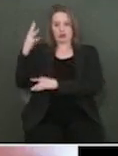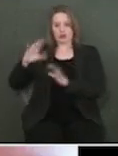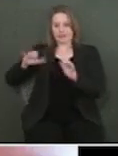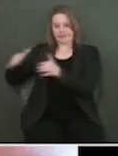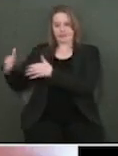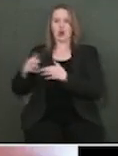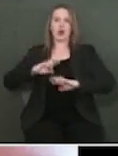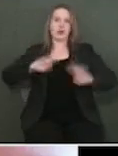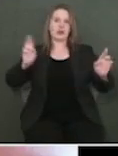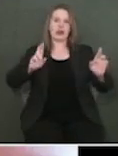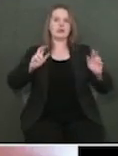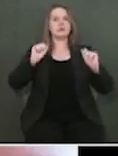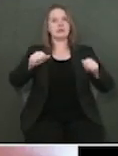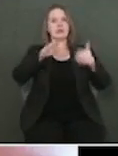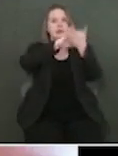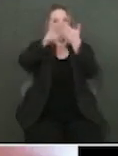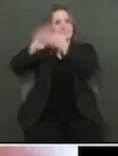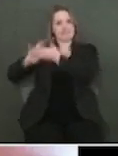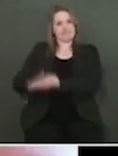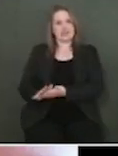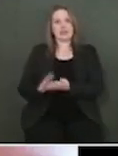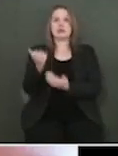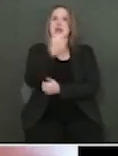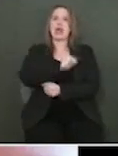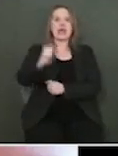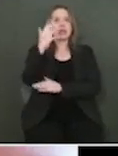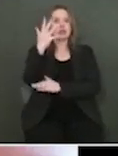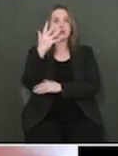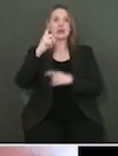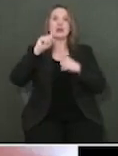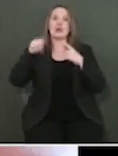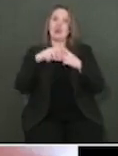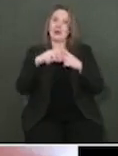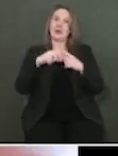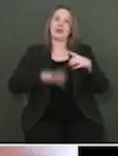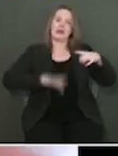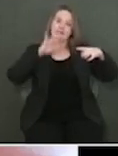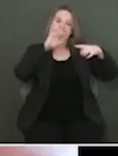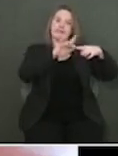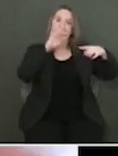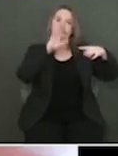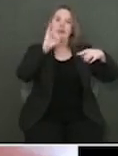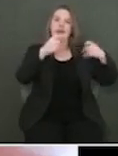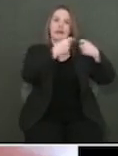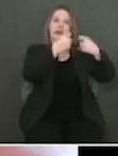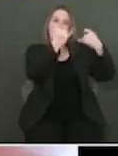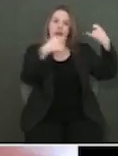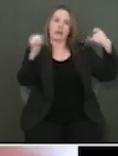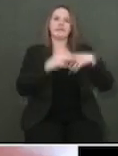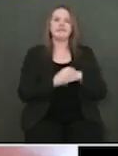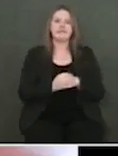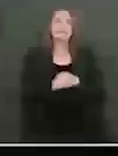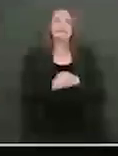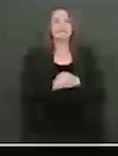need to, you know, to clear the trees as they come in contact with our lines and get customers back on.